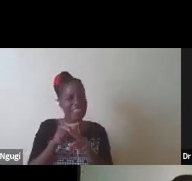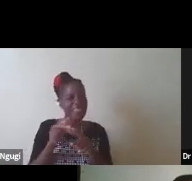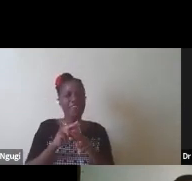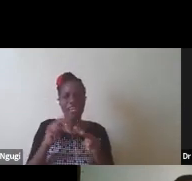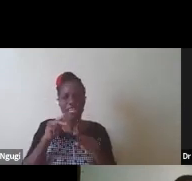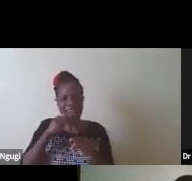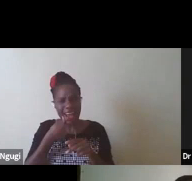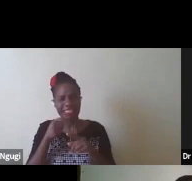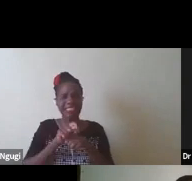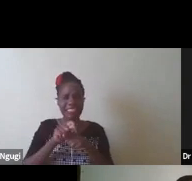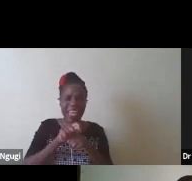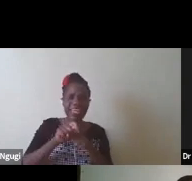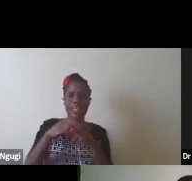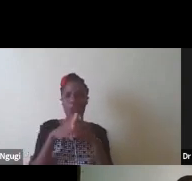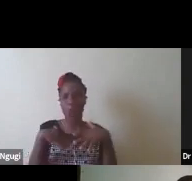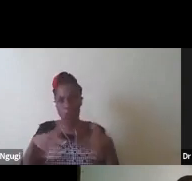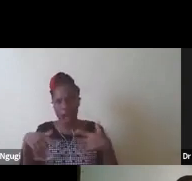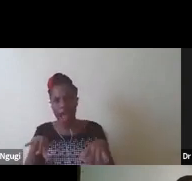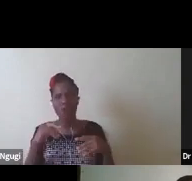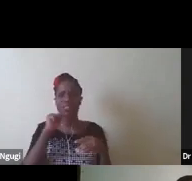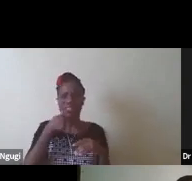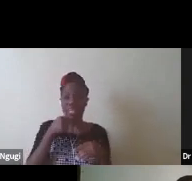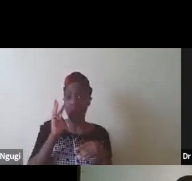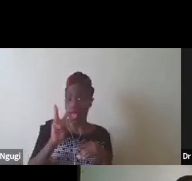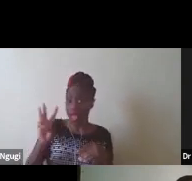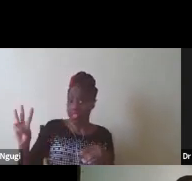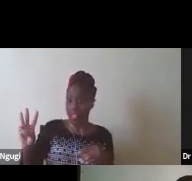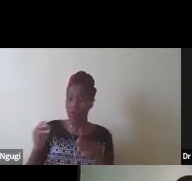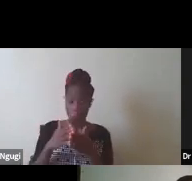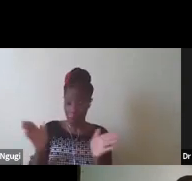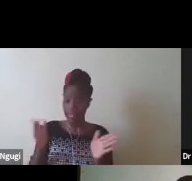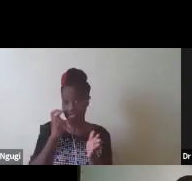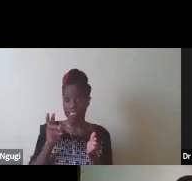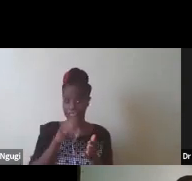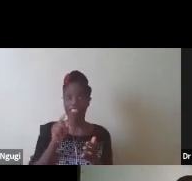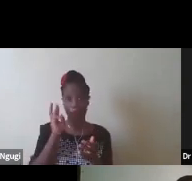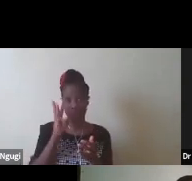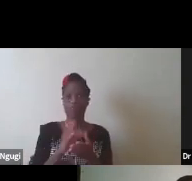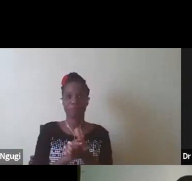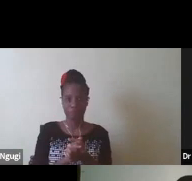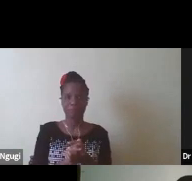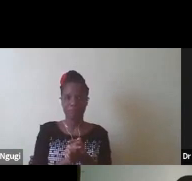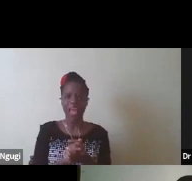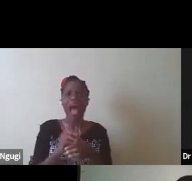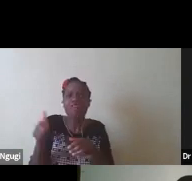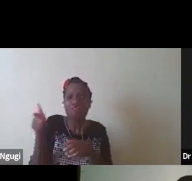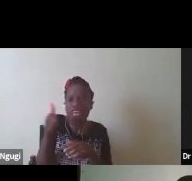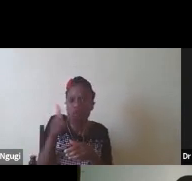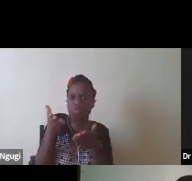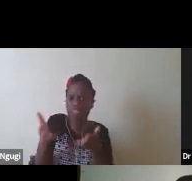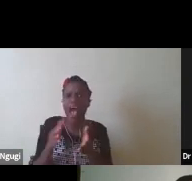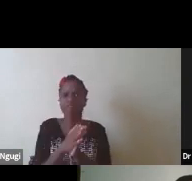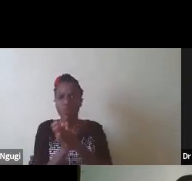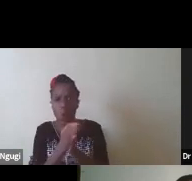very engaging and different formats. It's not just reading things. It's got little films in there and it's